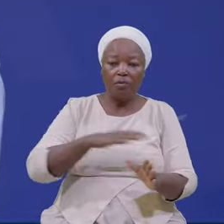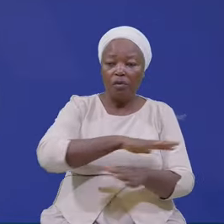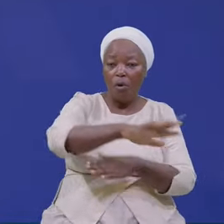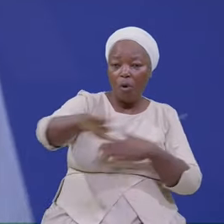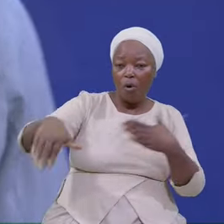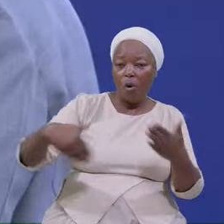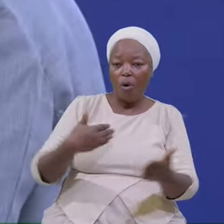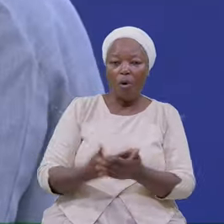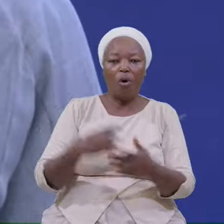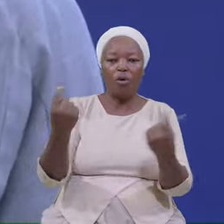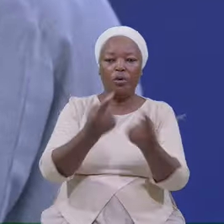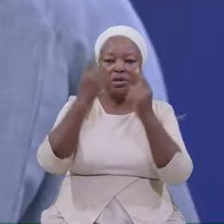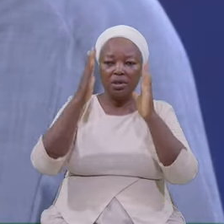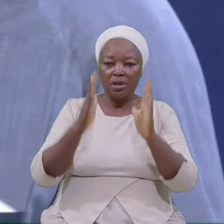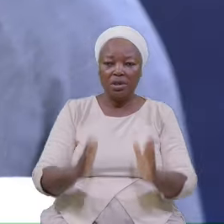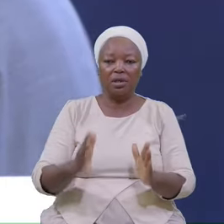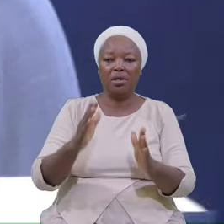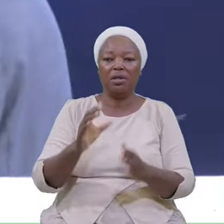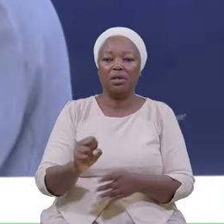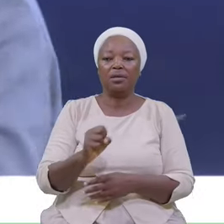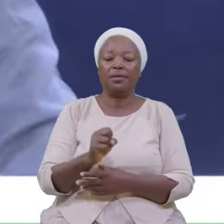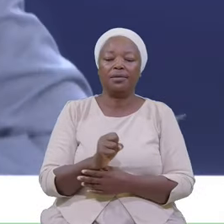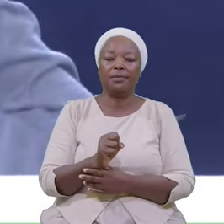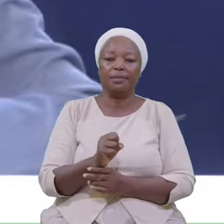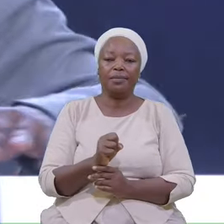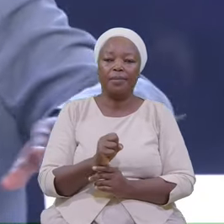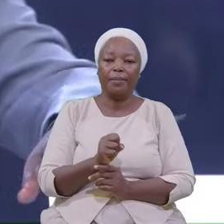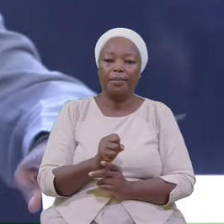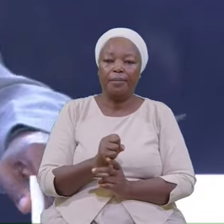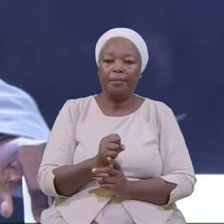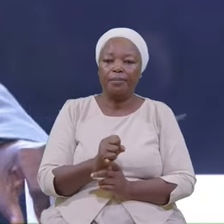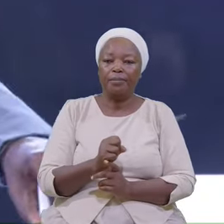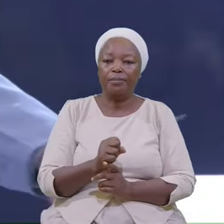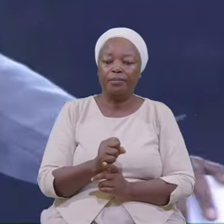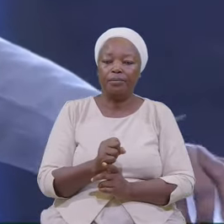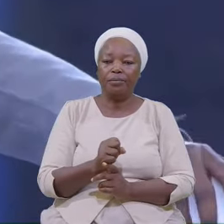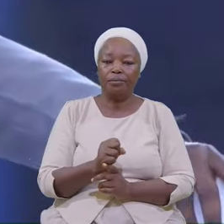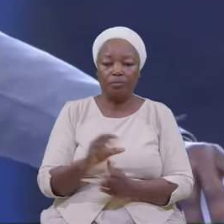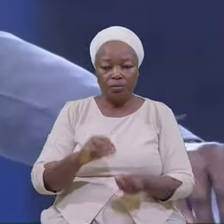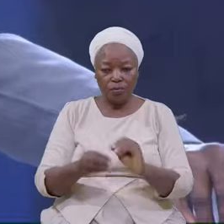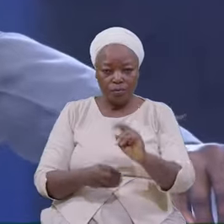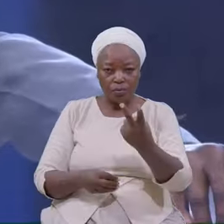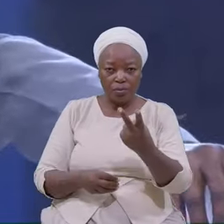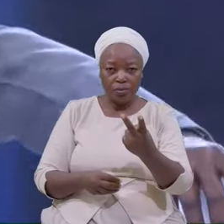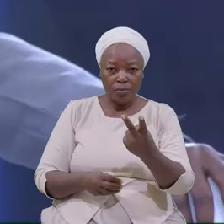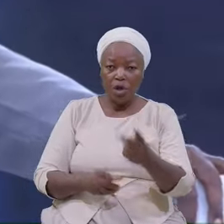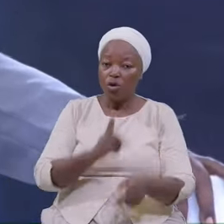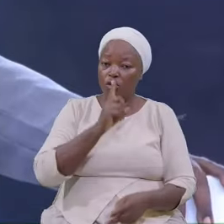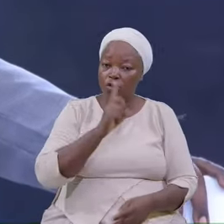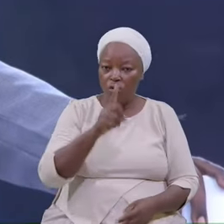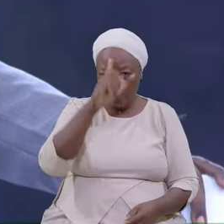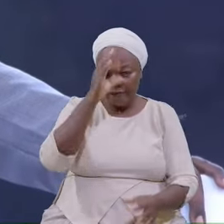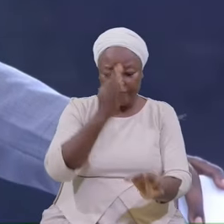sinners. La foi salvatrice en Christ, le sauveur de tous les pécheurs. Number two, sure faith